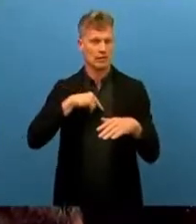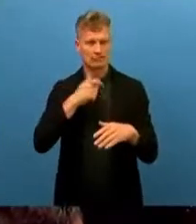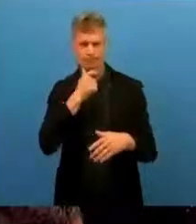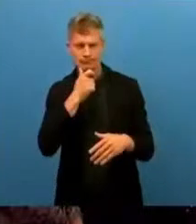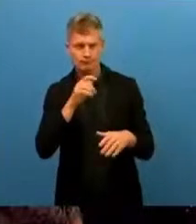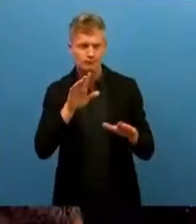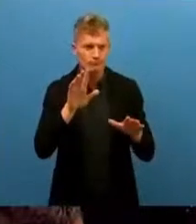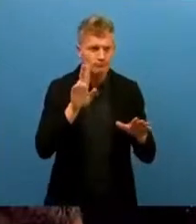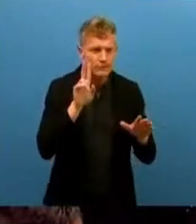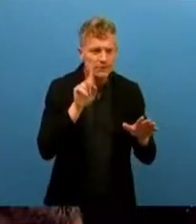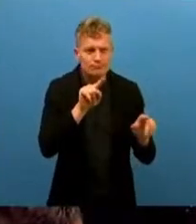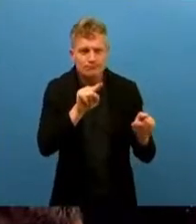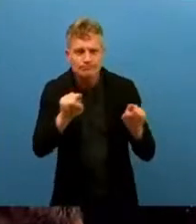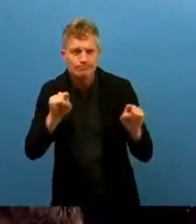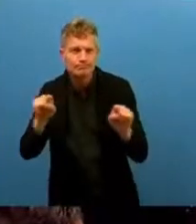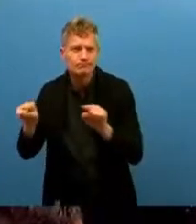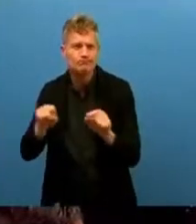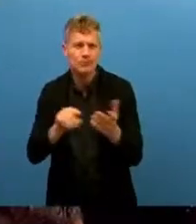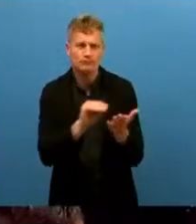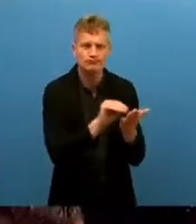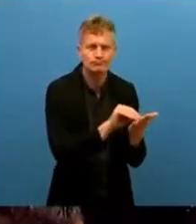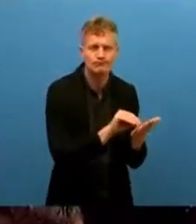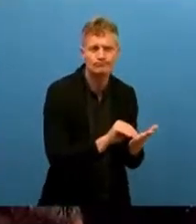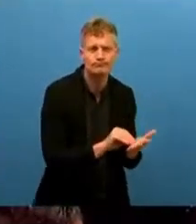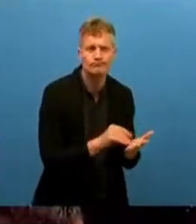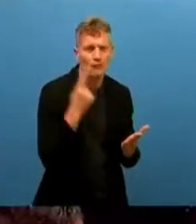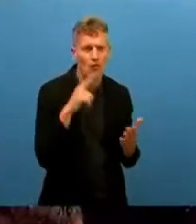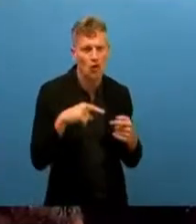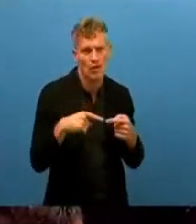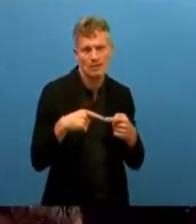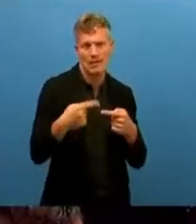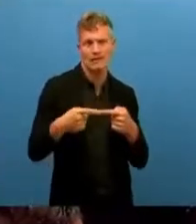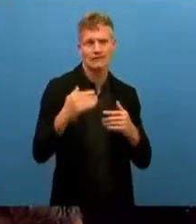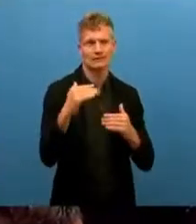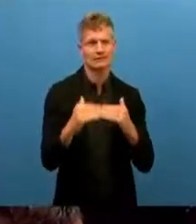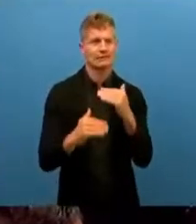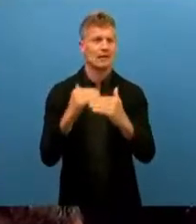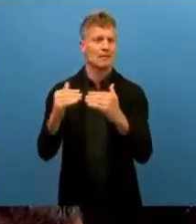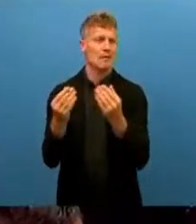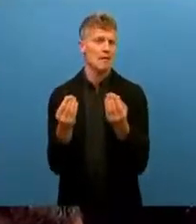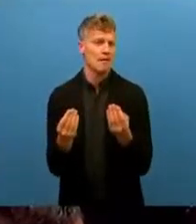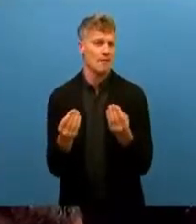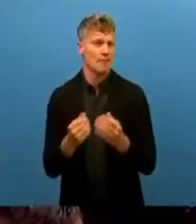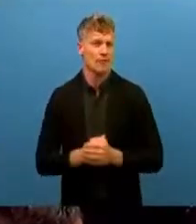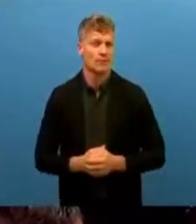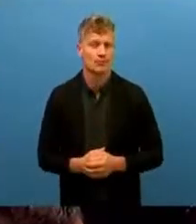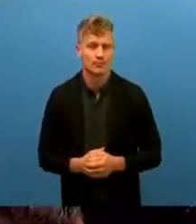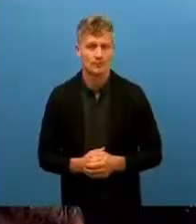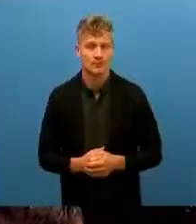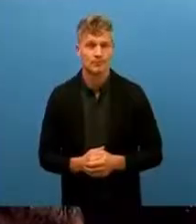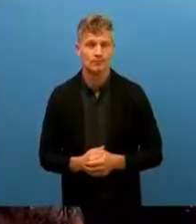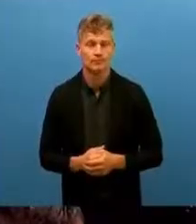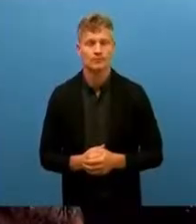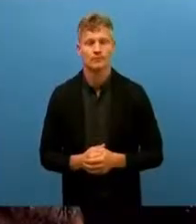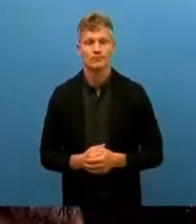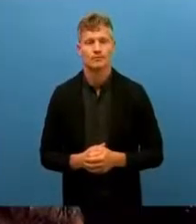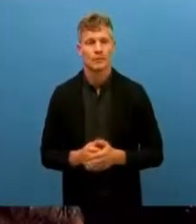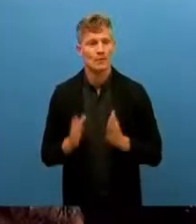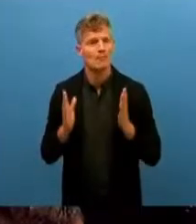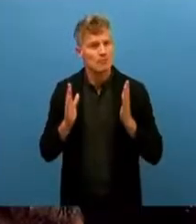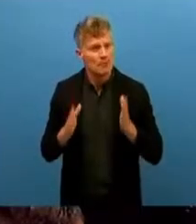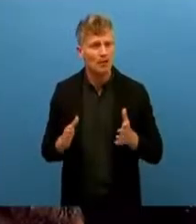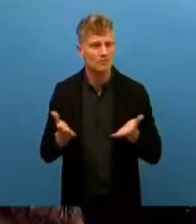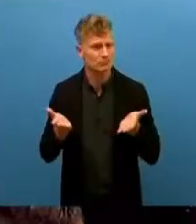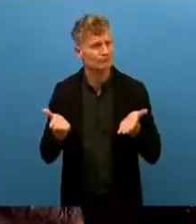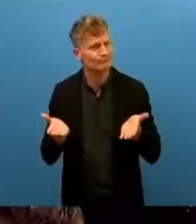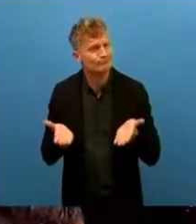all participants that engaged today on what next steps we can take and should be taken to keep